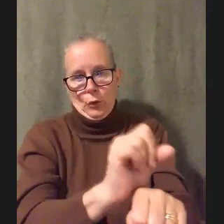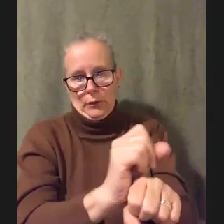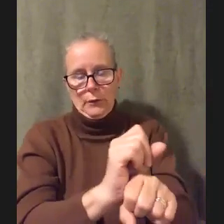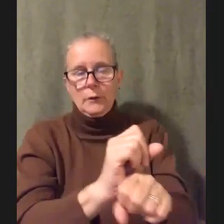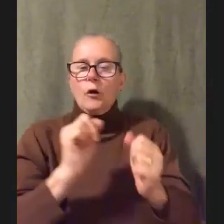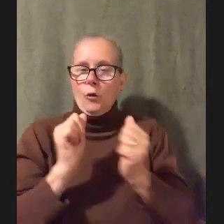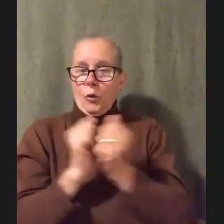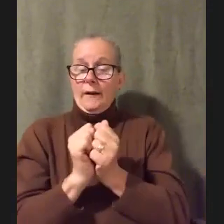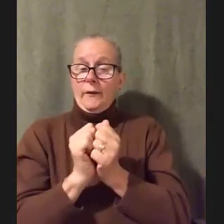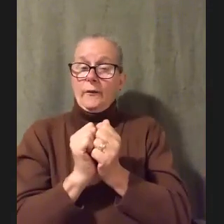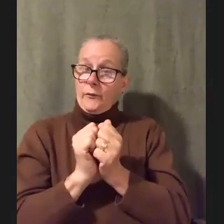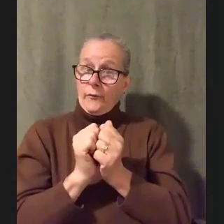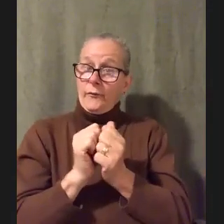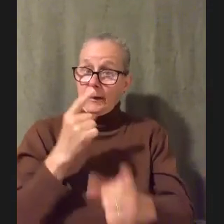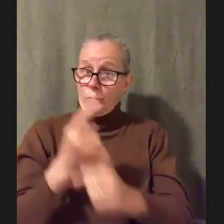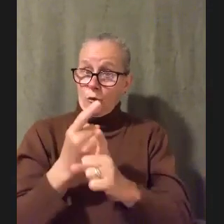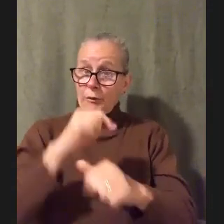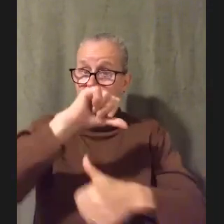social distancing and